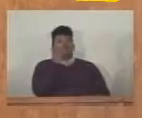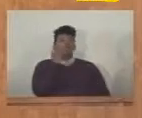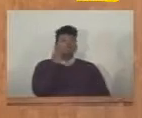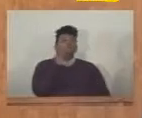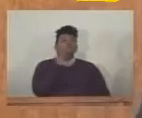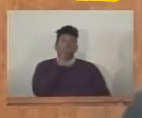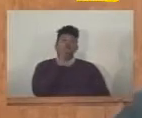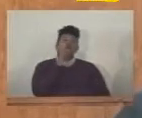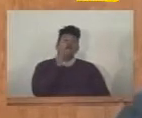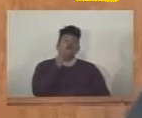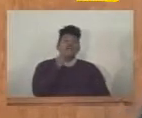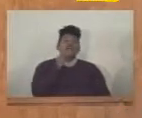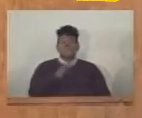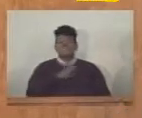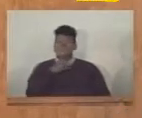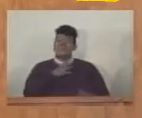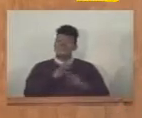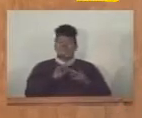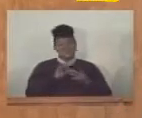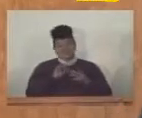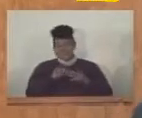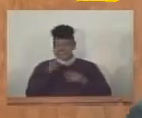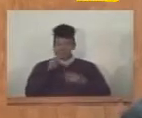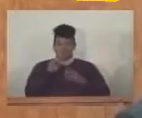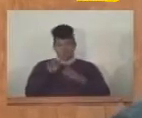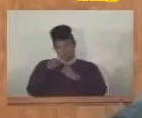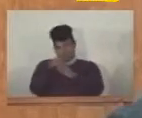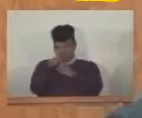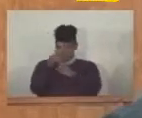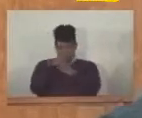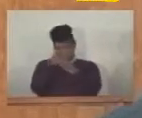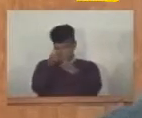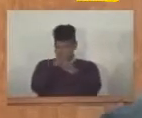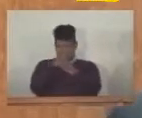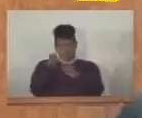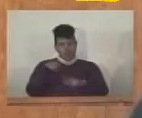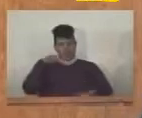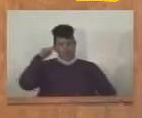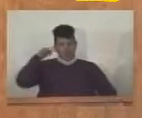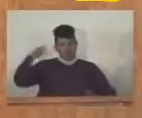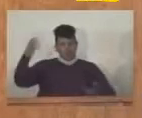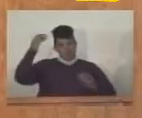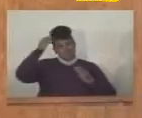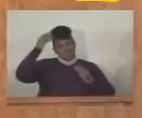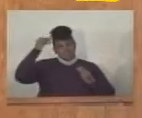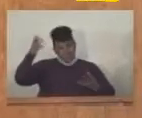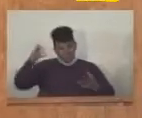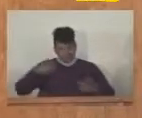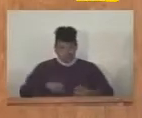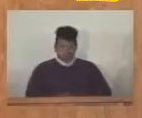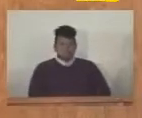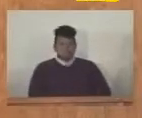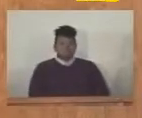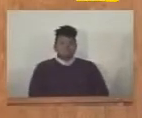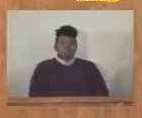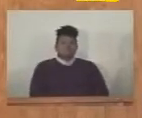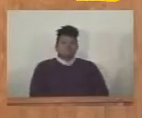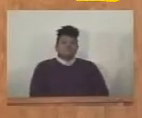mouth, not lyrics. I look at the hard, cold data. Mr. President,